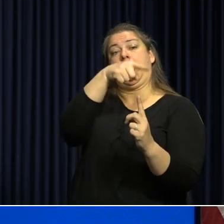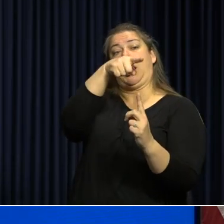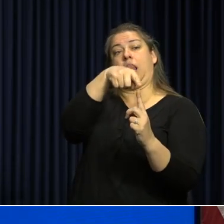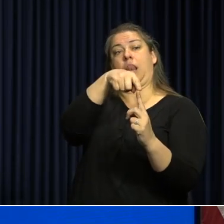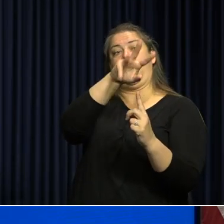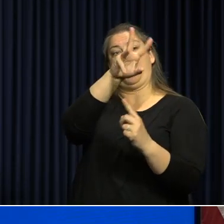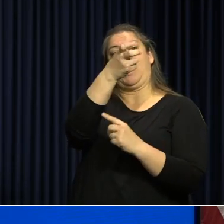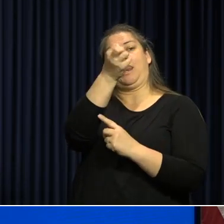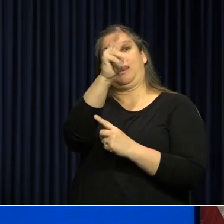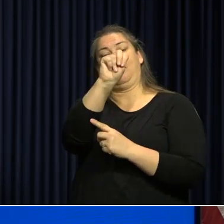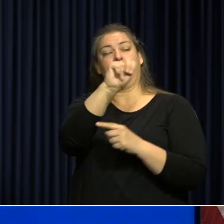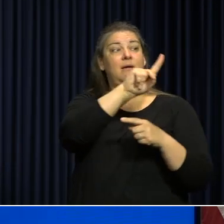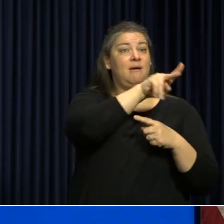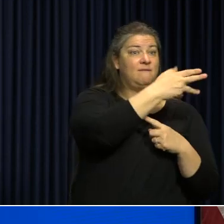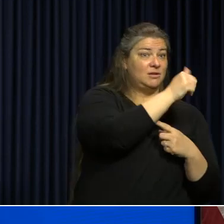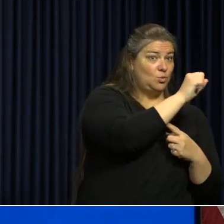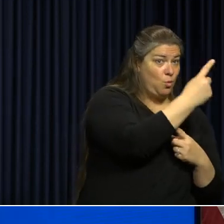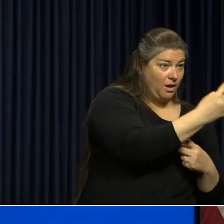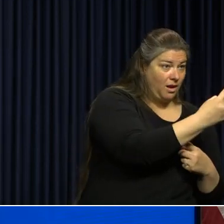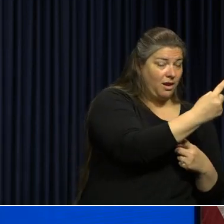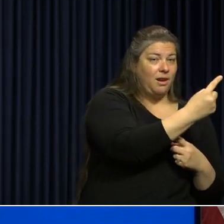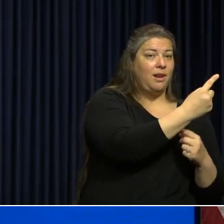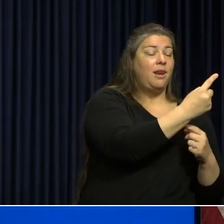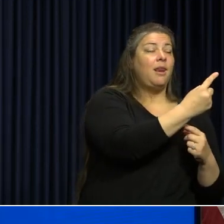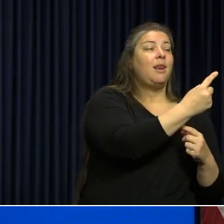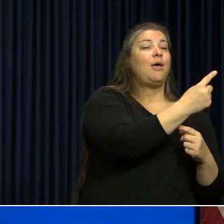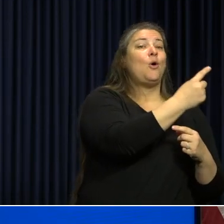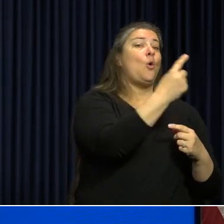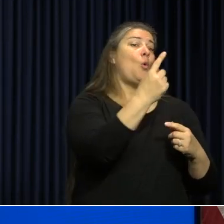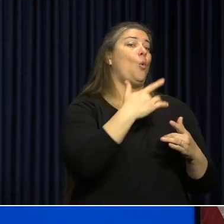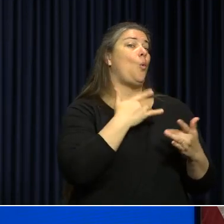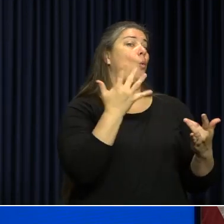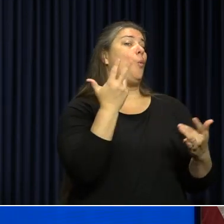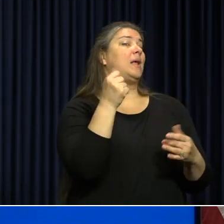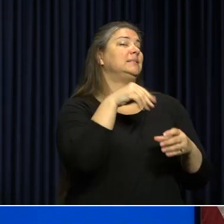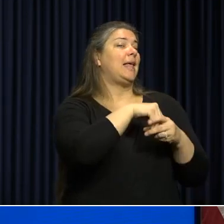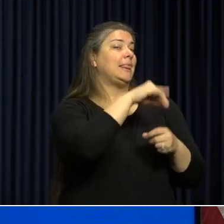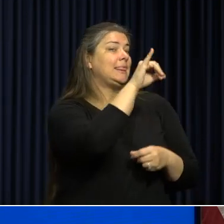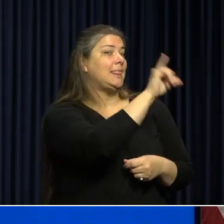one and a little bit of what we hope will be in there.